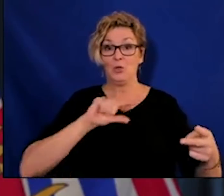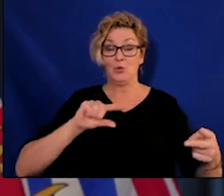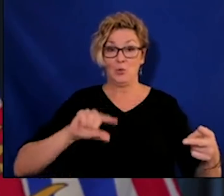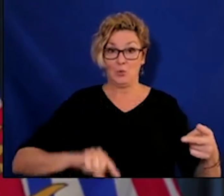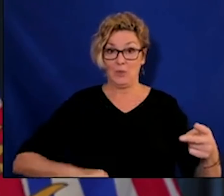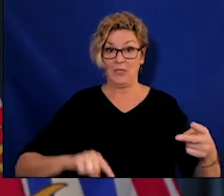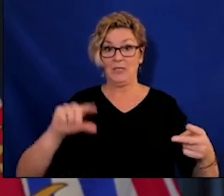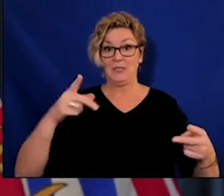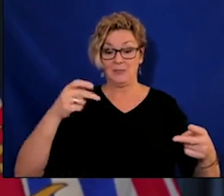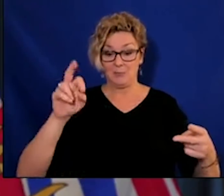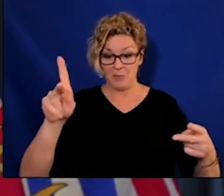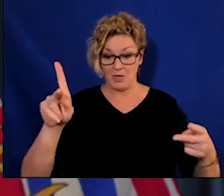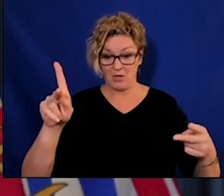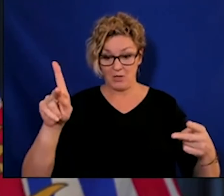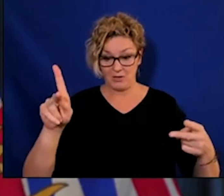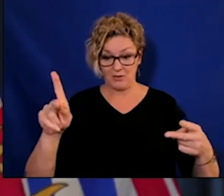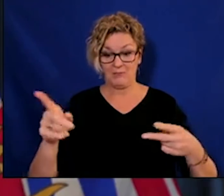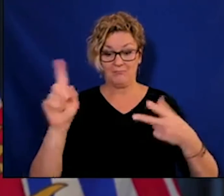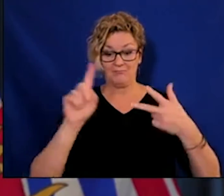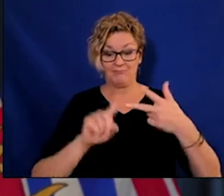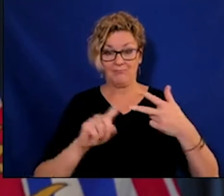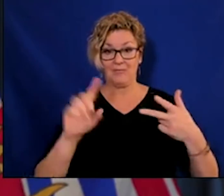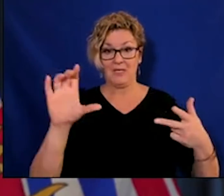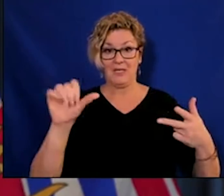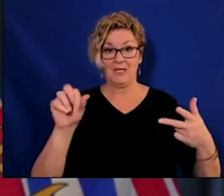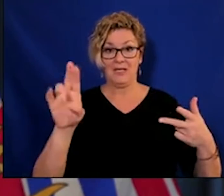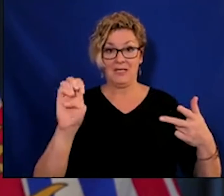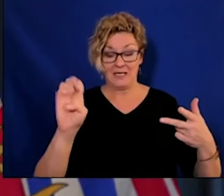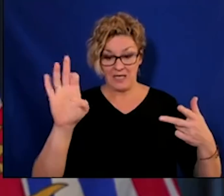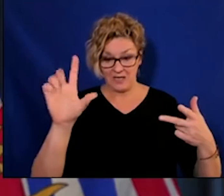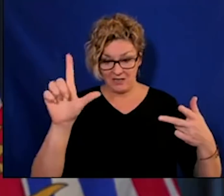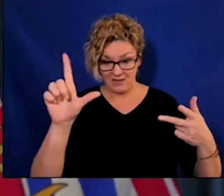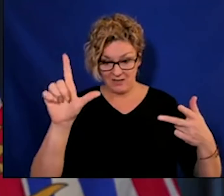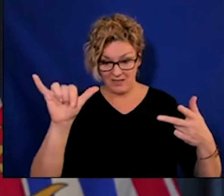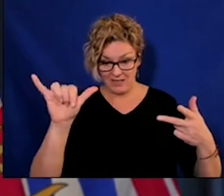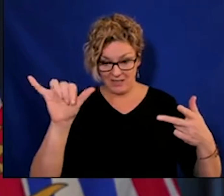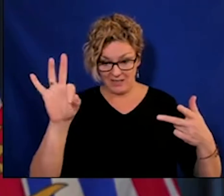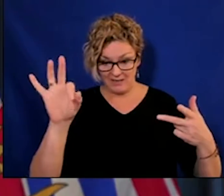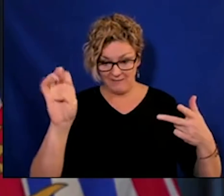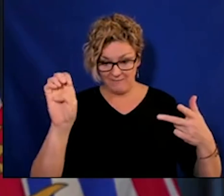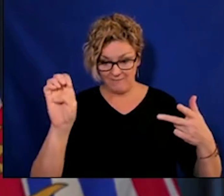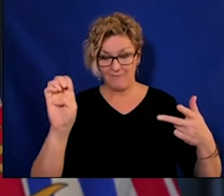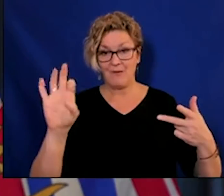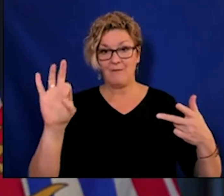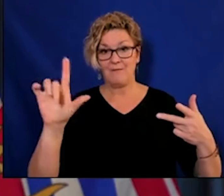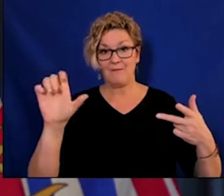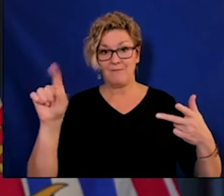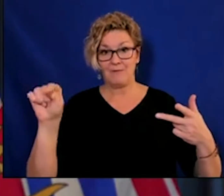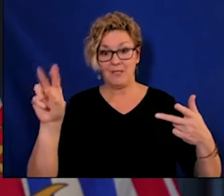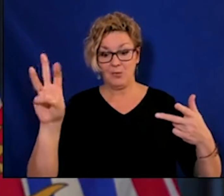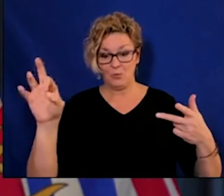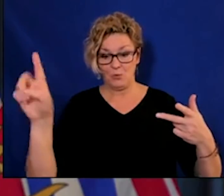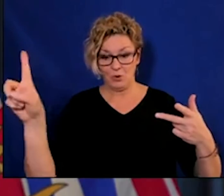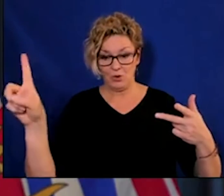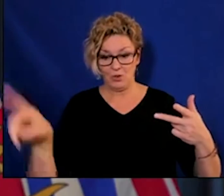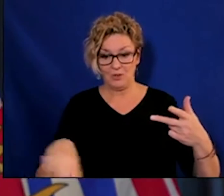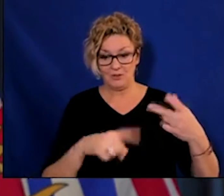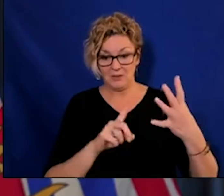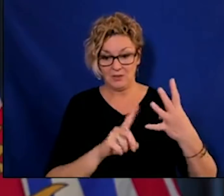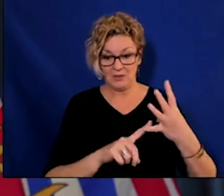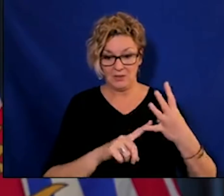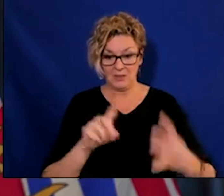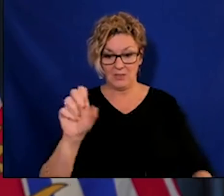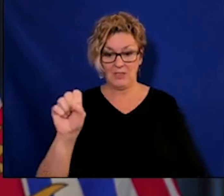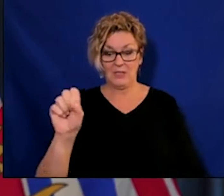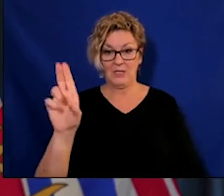declared over at the Nanaimo Regional General Hospital and Evergreen Baptist Care Society. That leaves us with 60